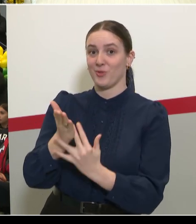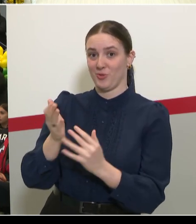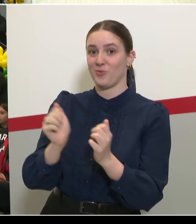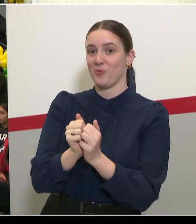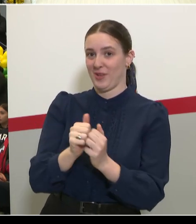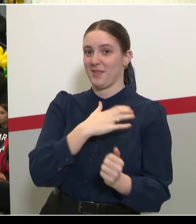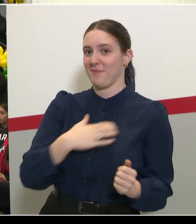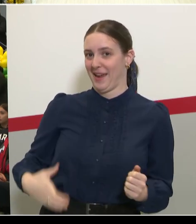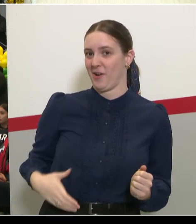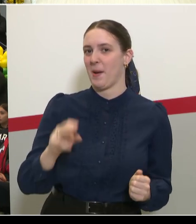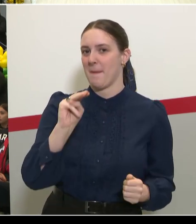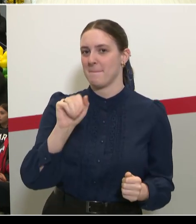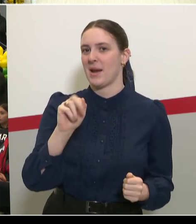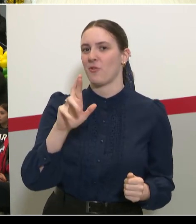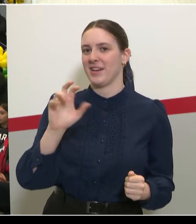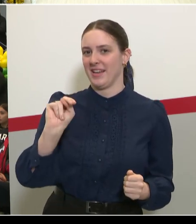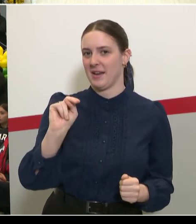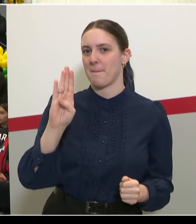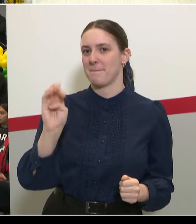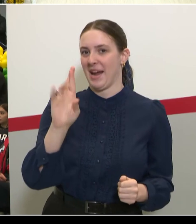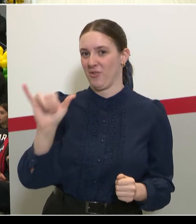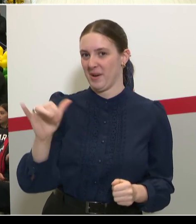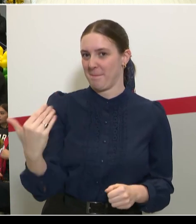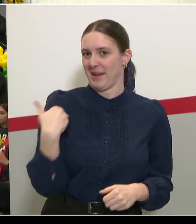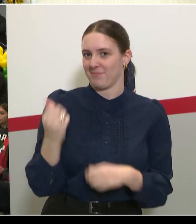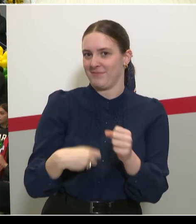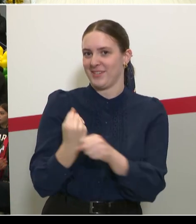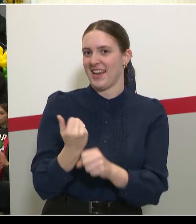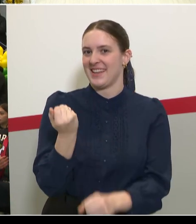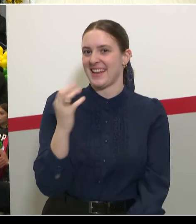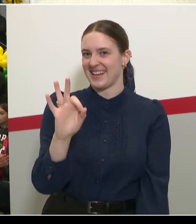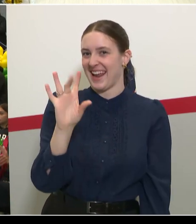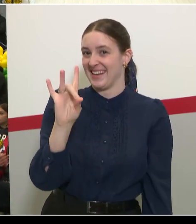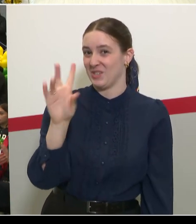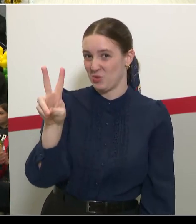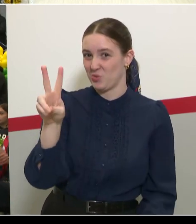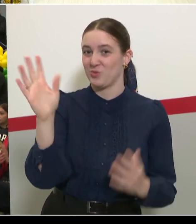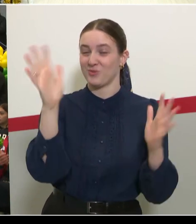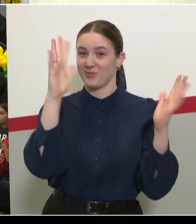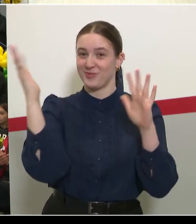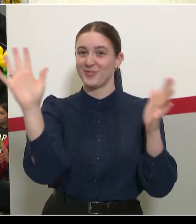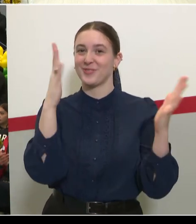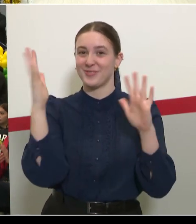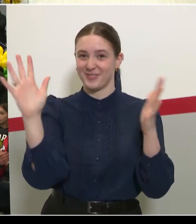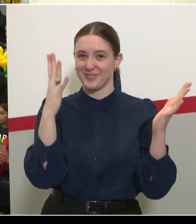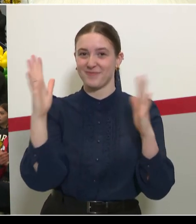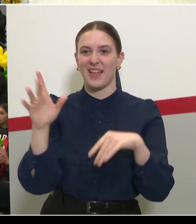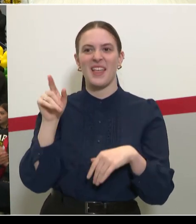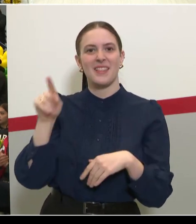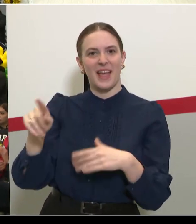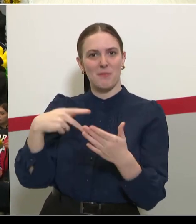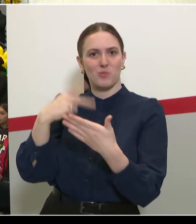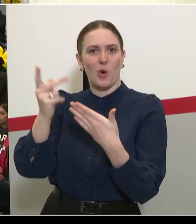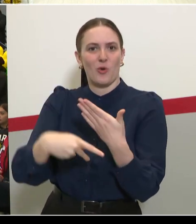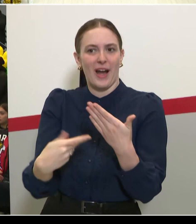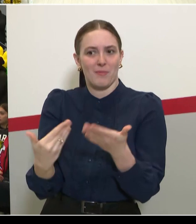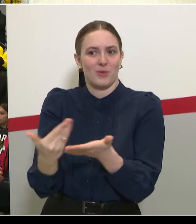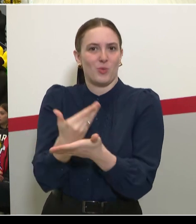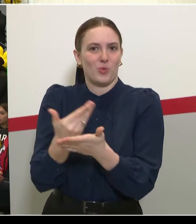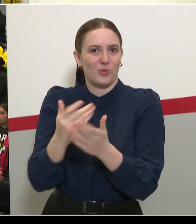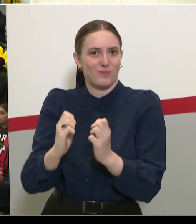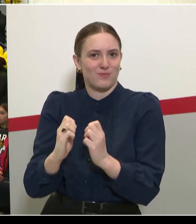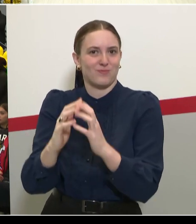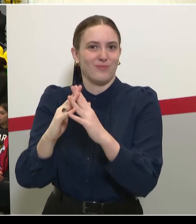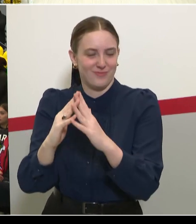Program back in 1982 when the program was very young, celebrating 45 years